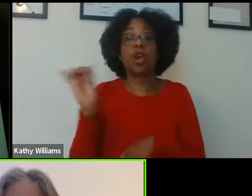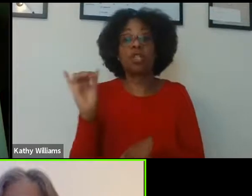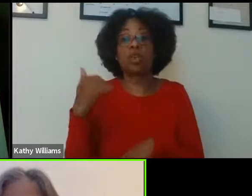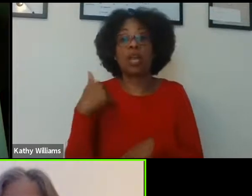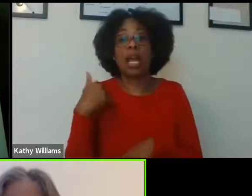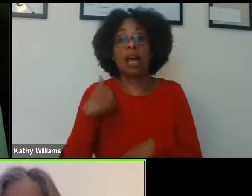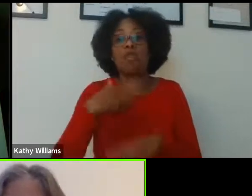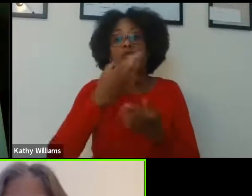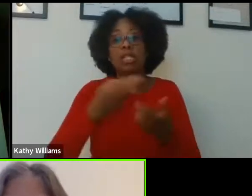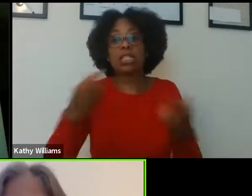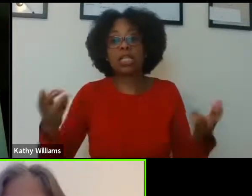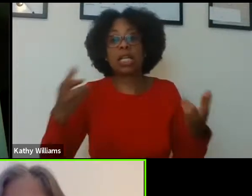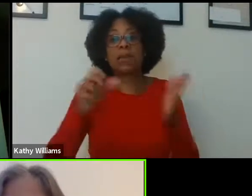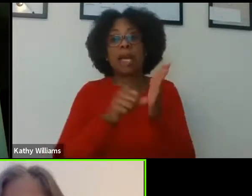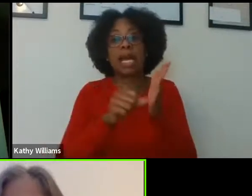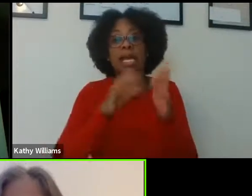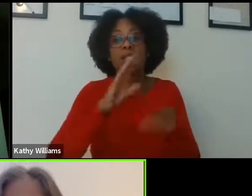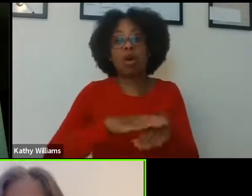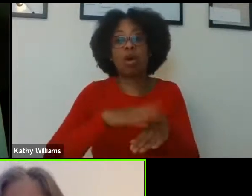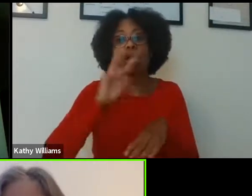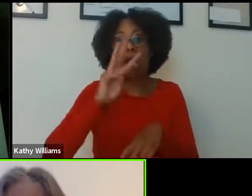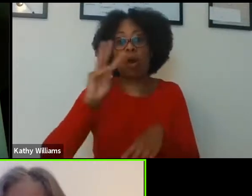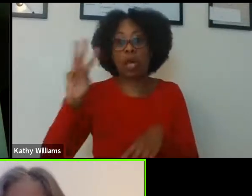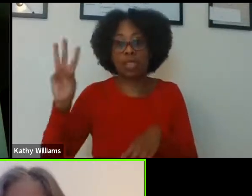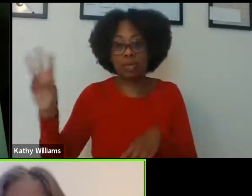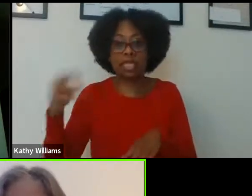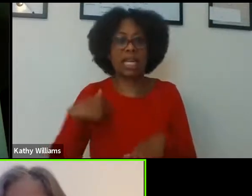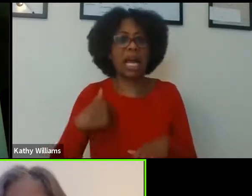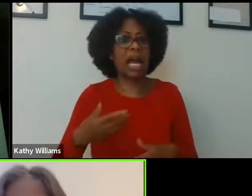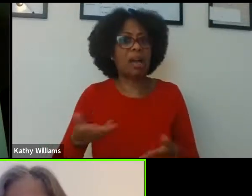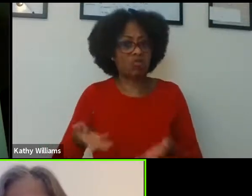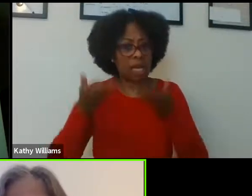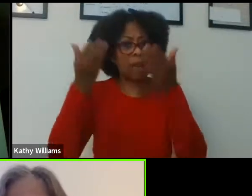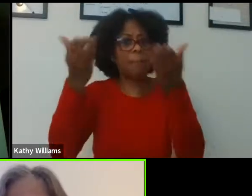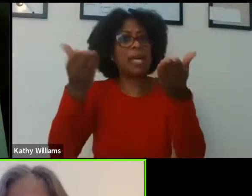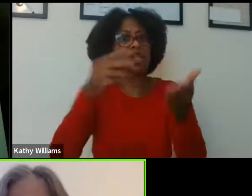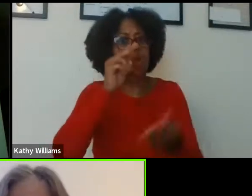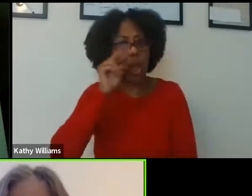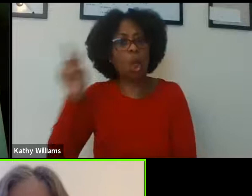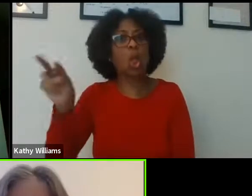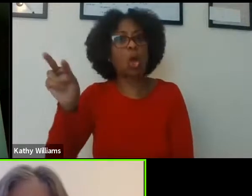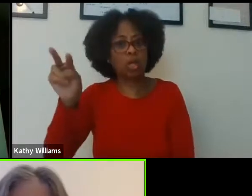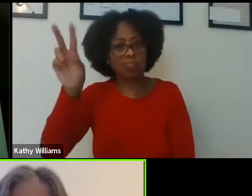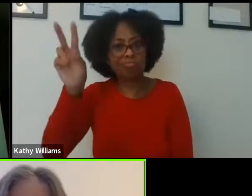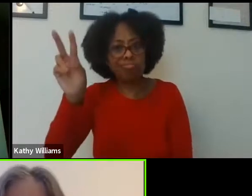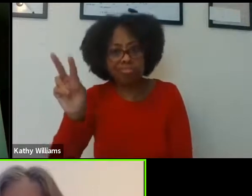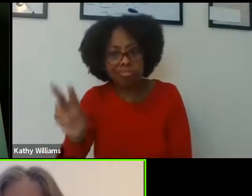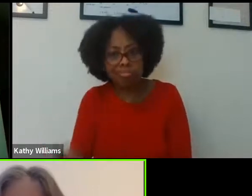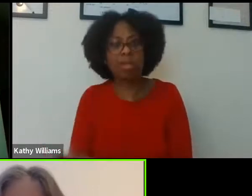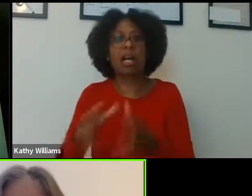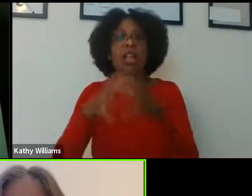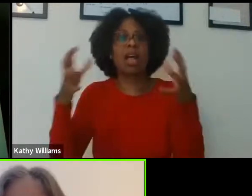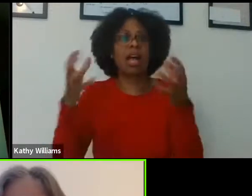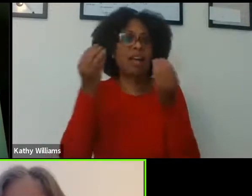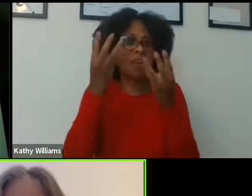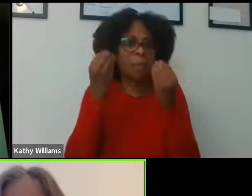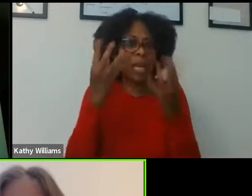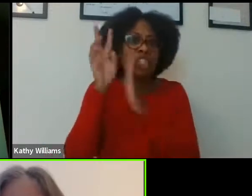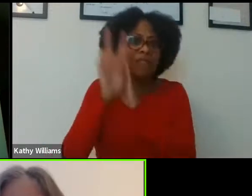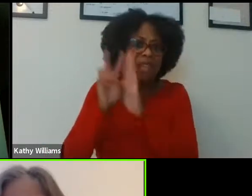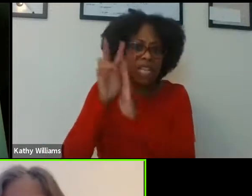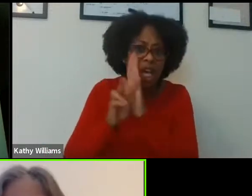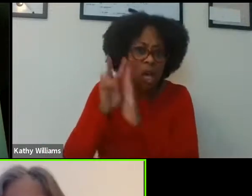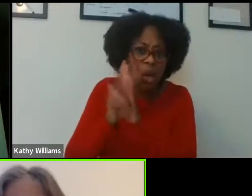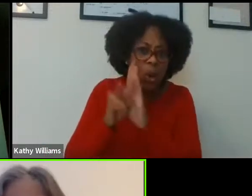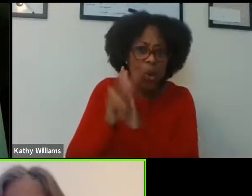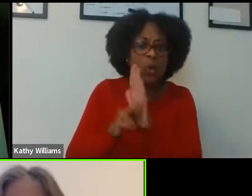resource page on our webpage, which I highly recommend people look at. It has a lot of information, videos, and it also